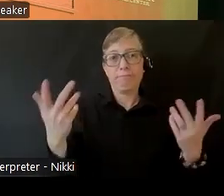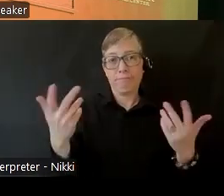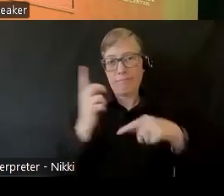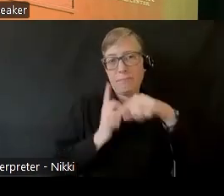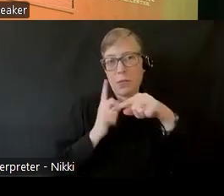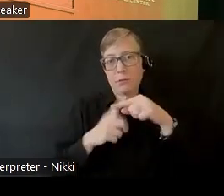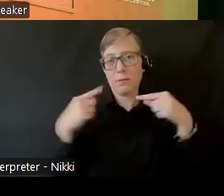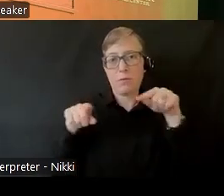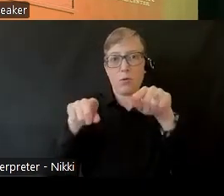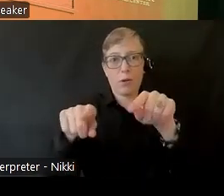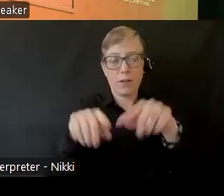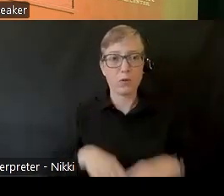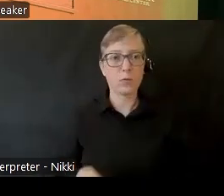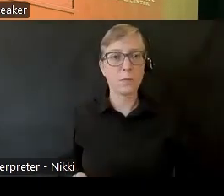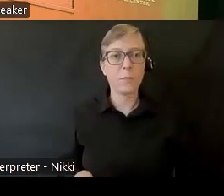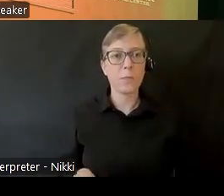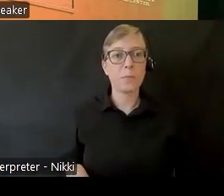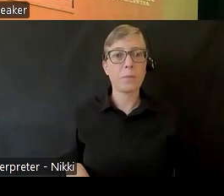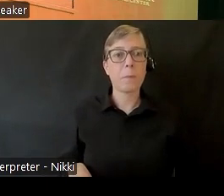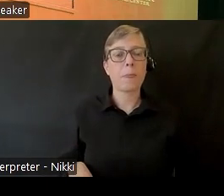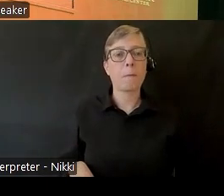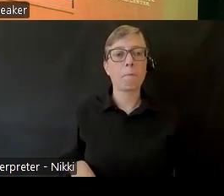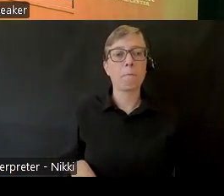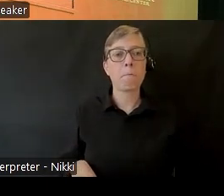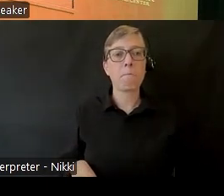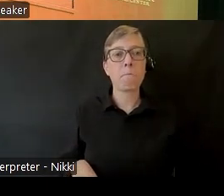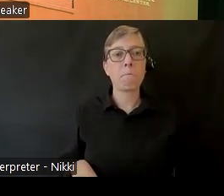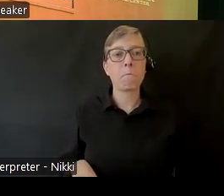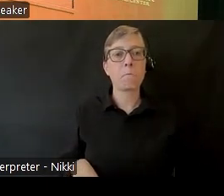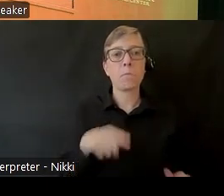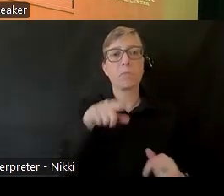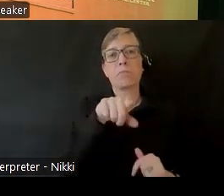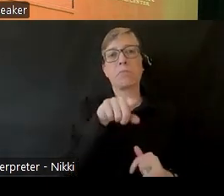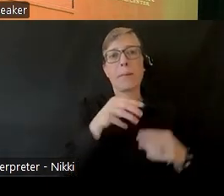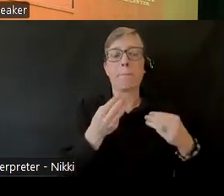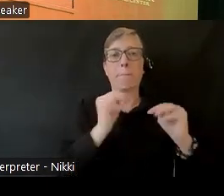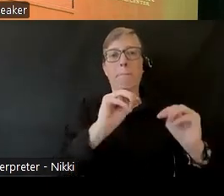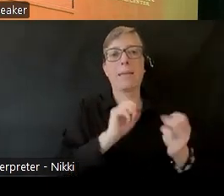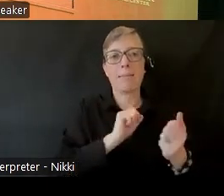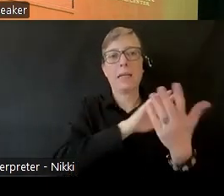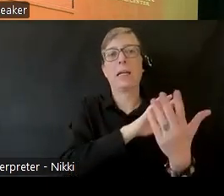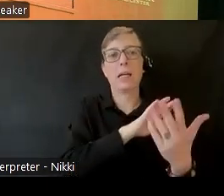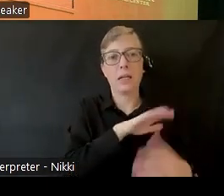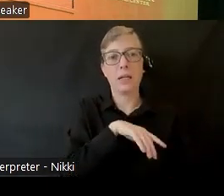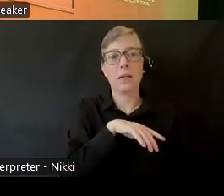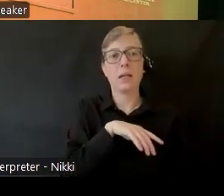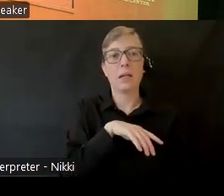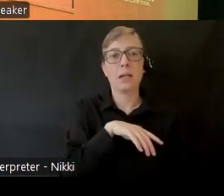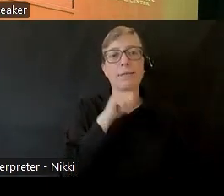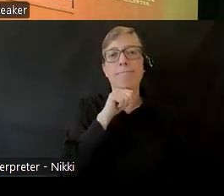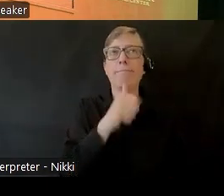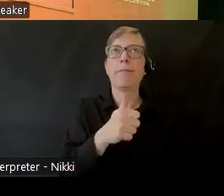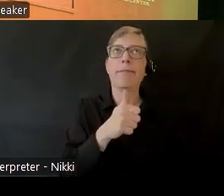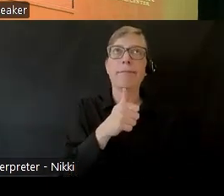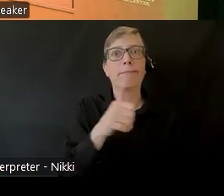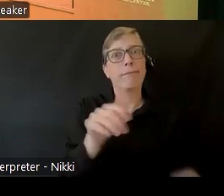look at what's happening. So this is a methodology that is kind of not intuitive, but what